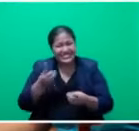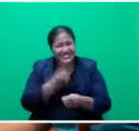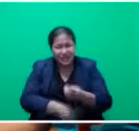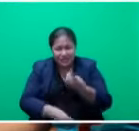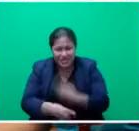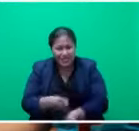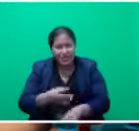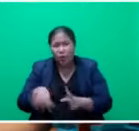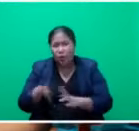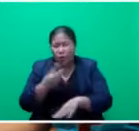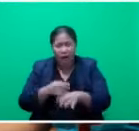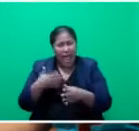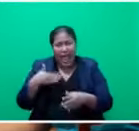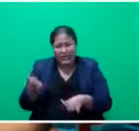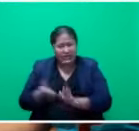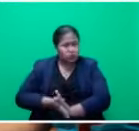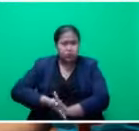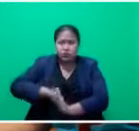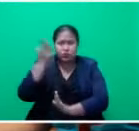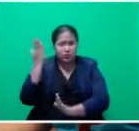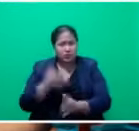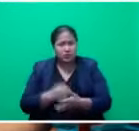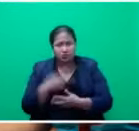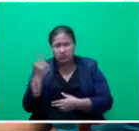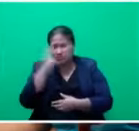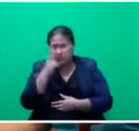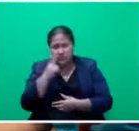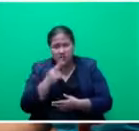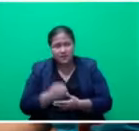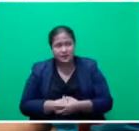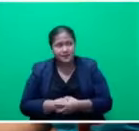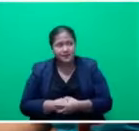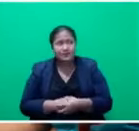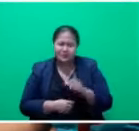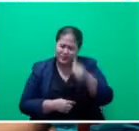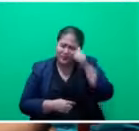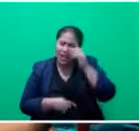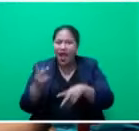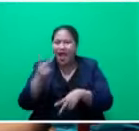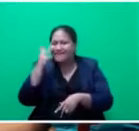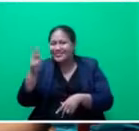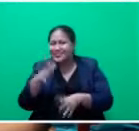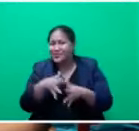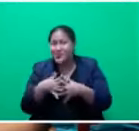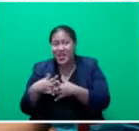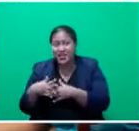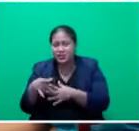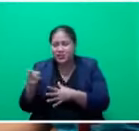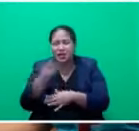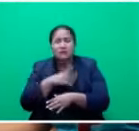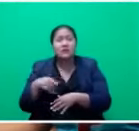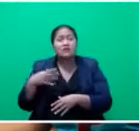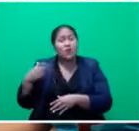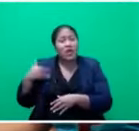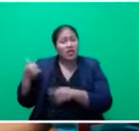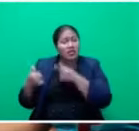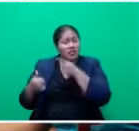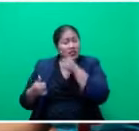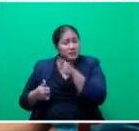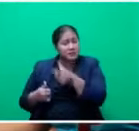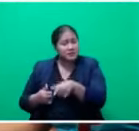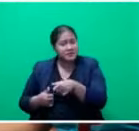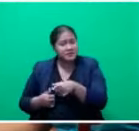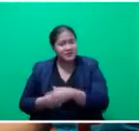Speaker. You know, I visited the Western Division, and the Minister for Health